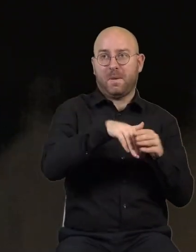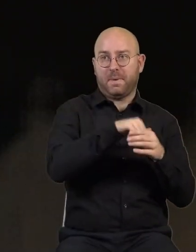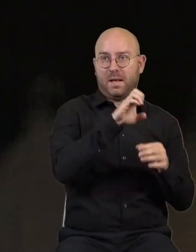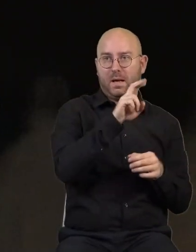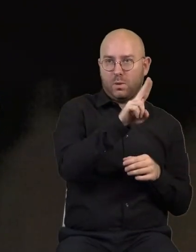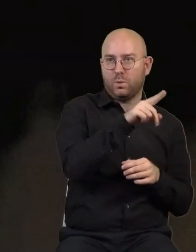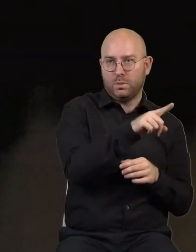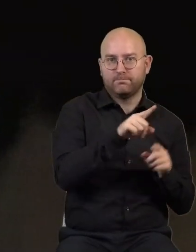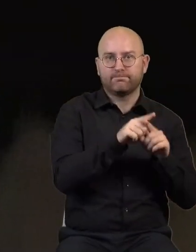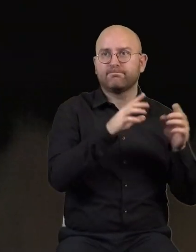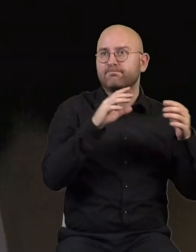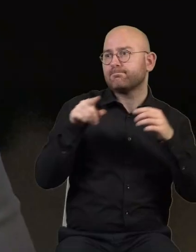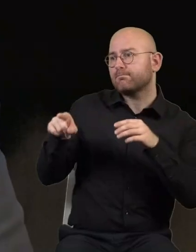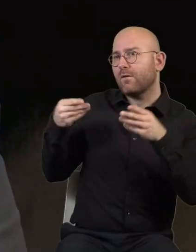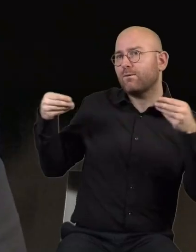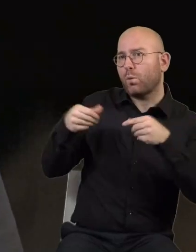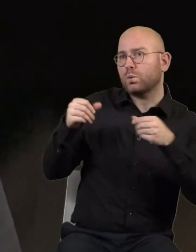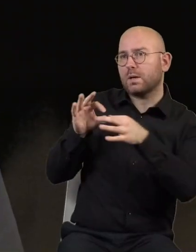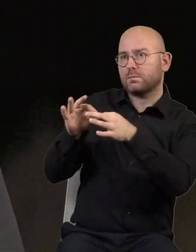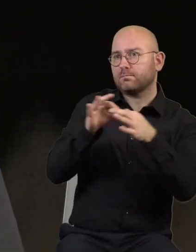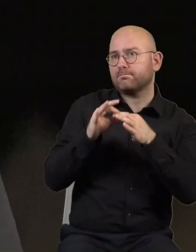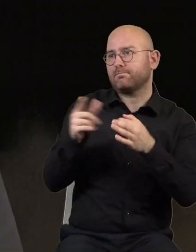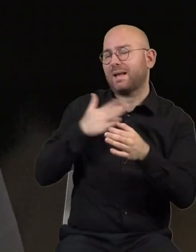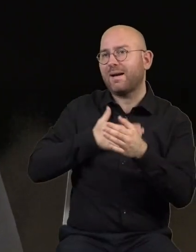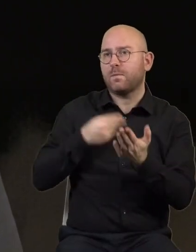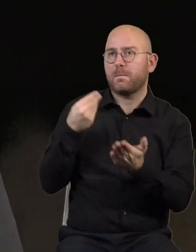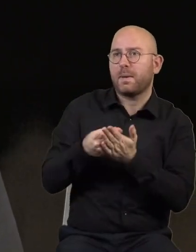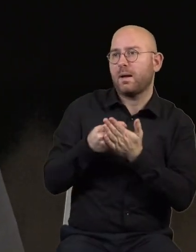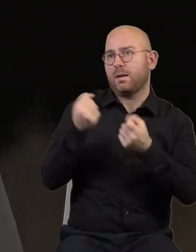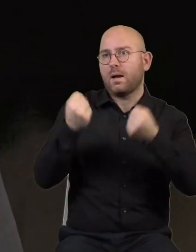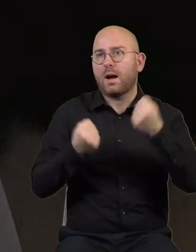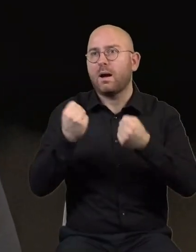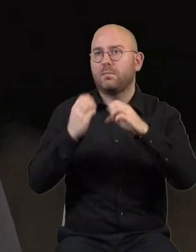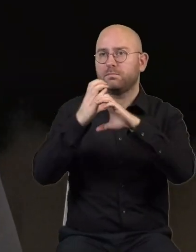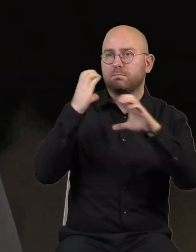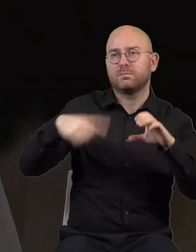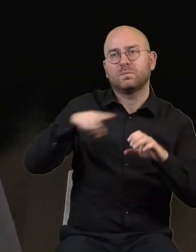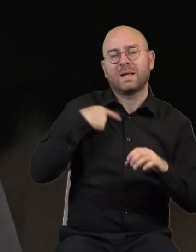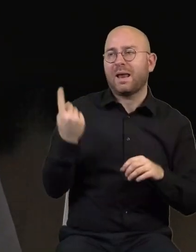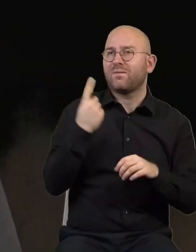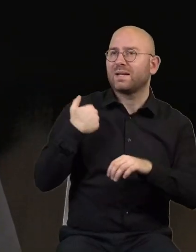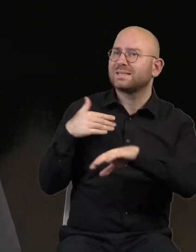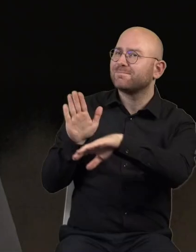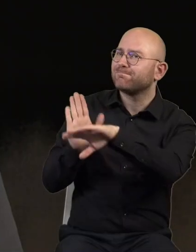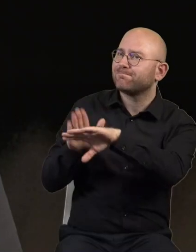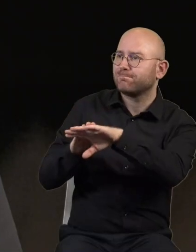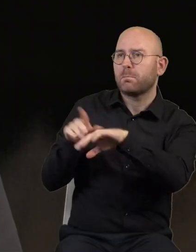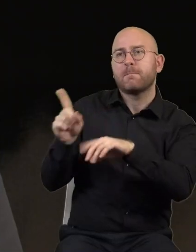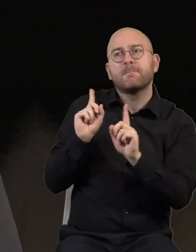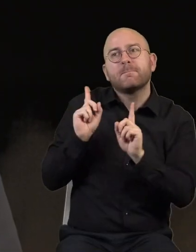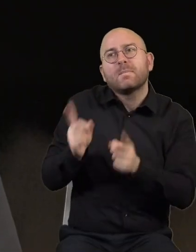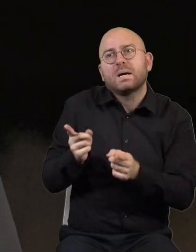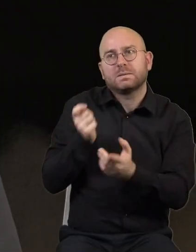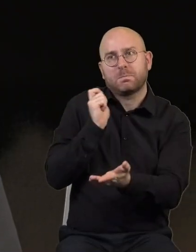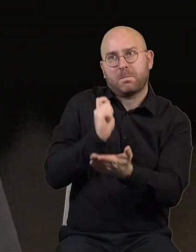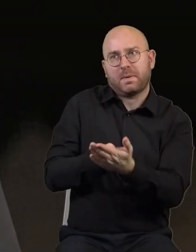vehicles, those should be zero-emission vehicles, meaning that they are not operated with fossil